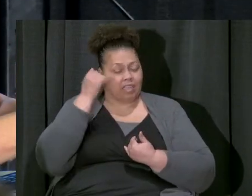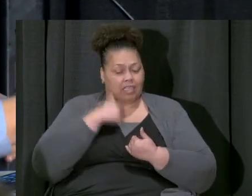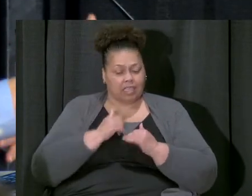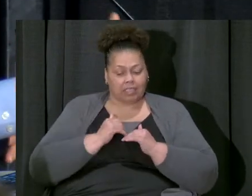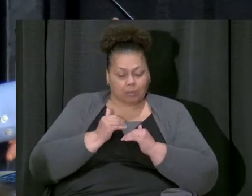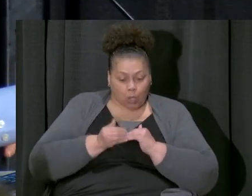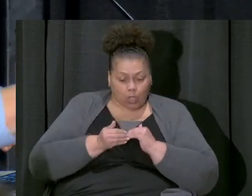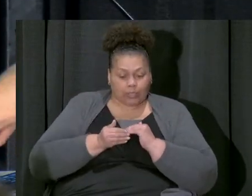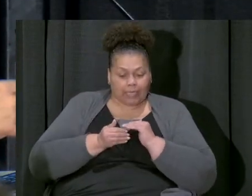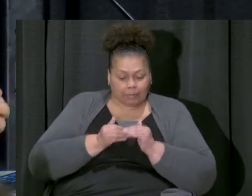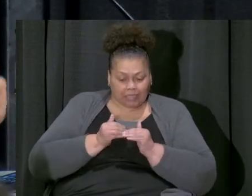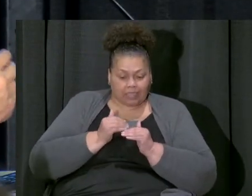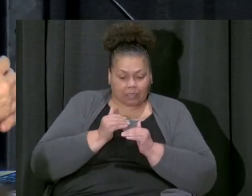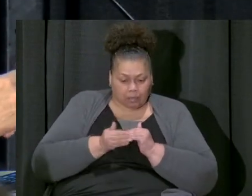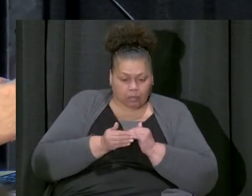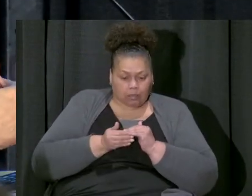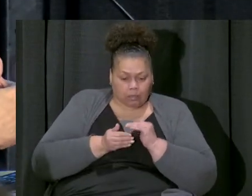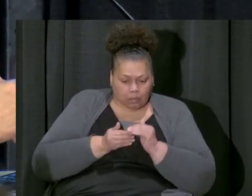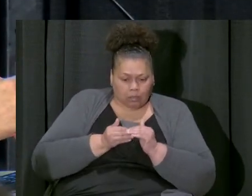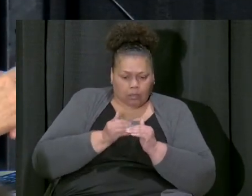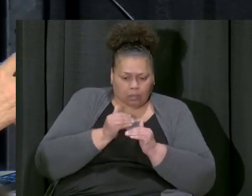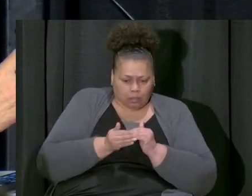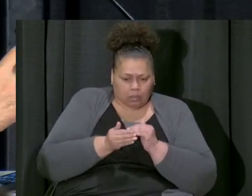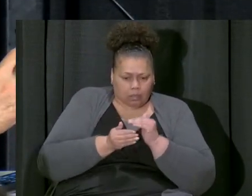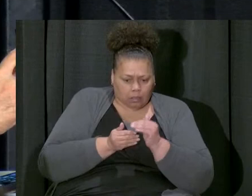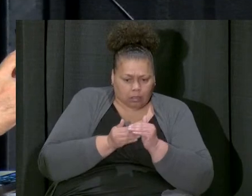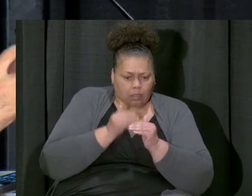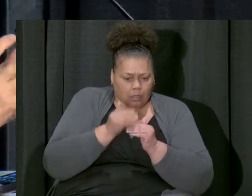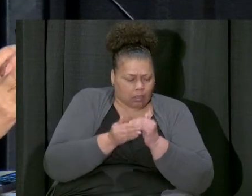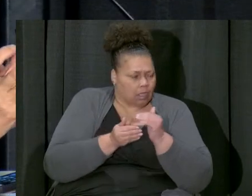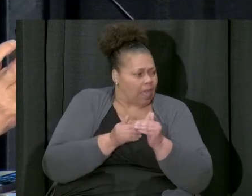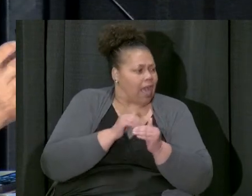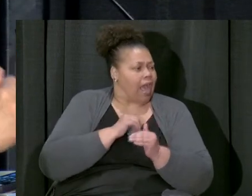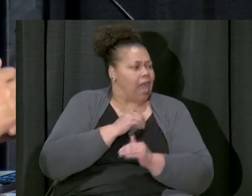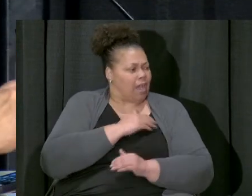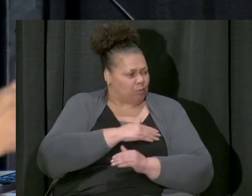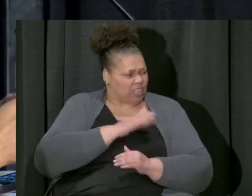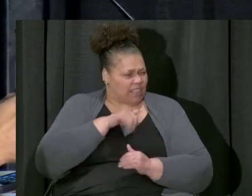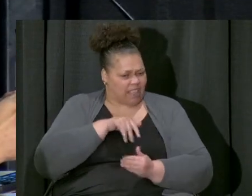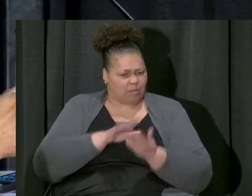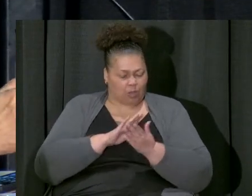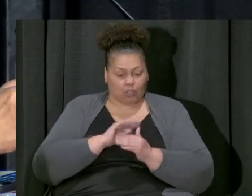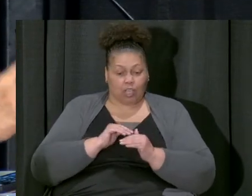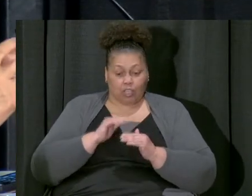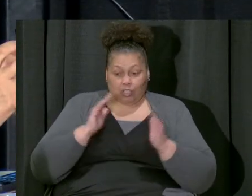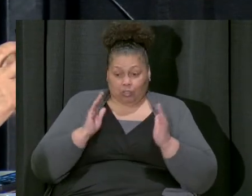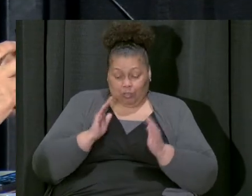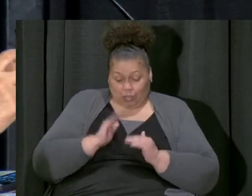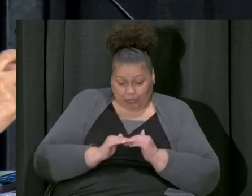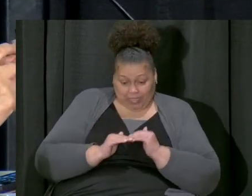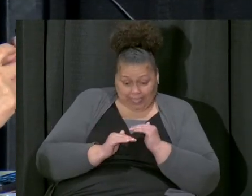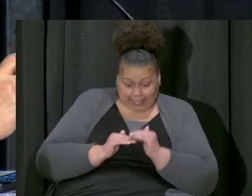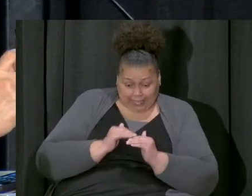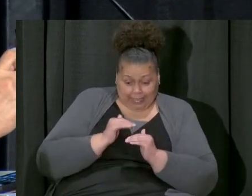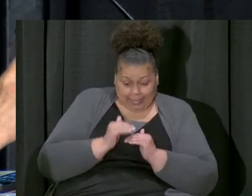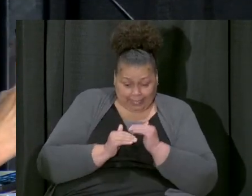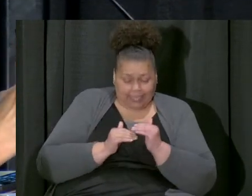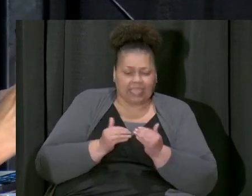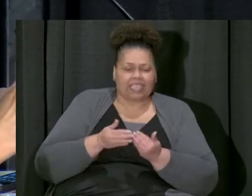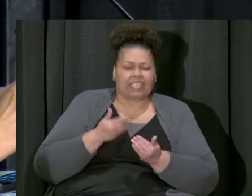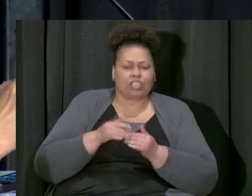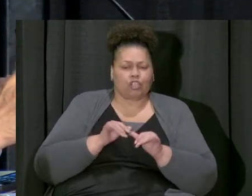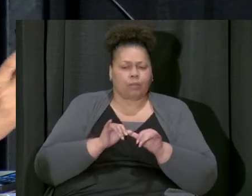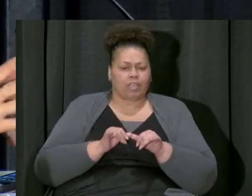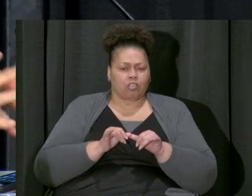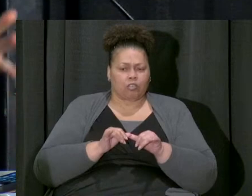small steps to get there. And I always appreciated that because the great thing about taking small steps is they are usually easier to